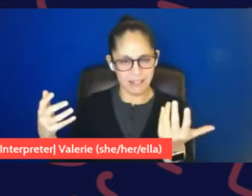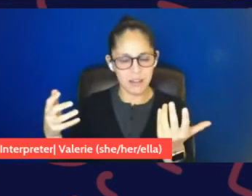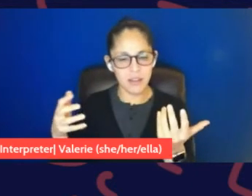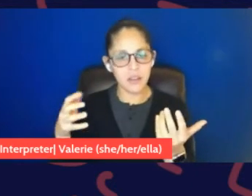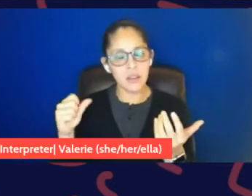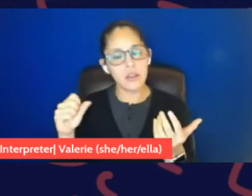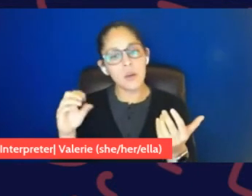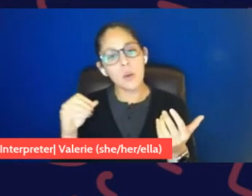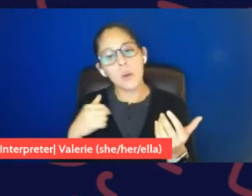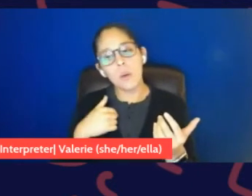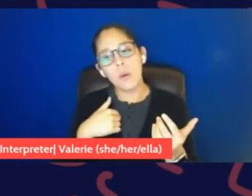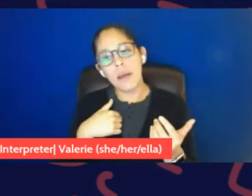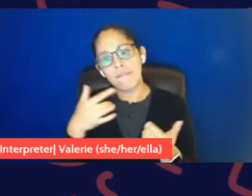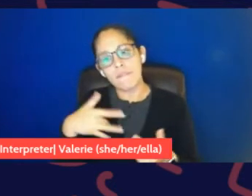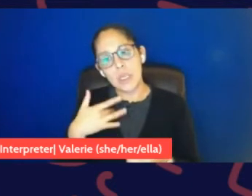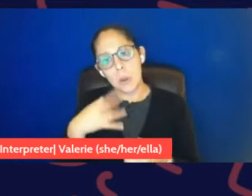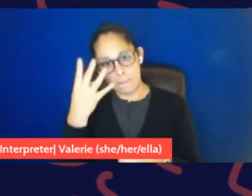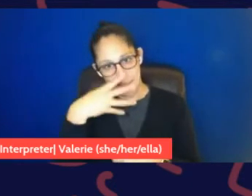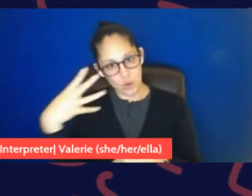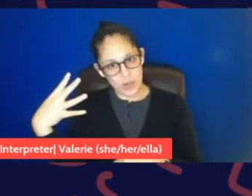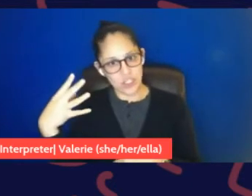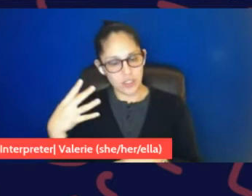I migration I think is always going to haunt my work.